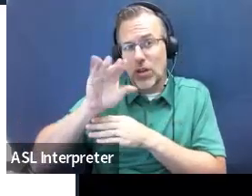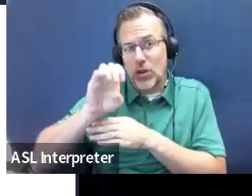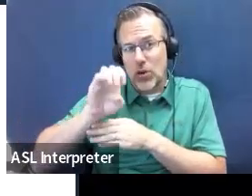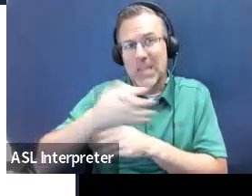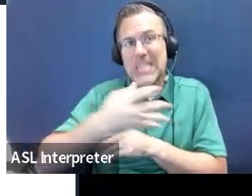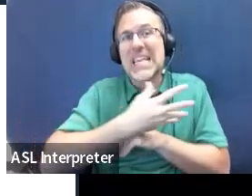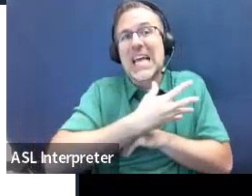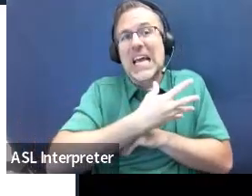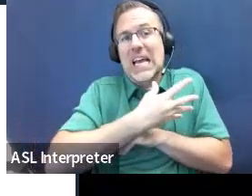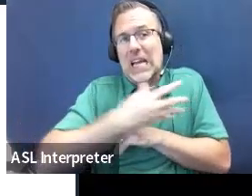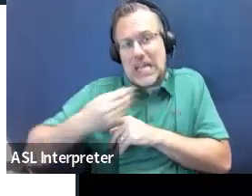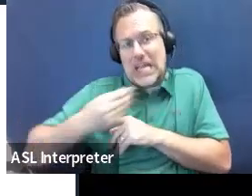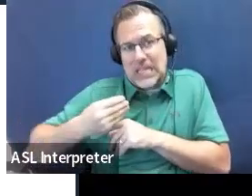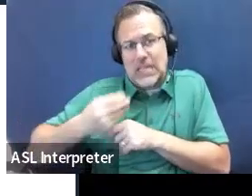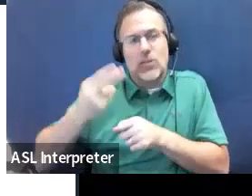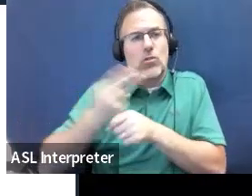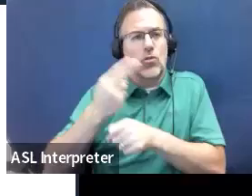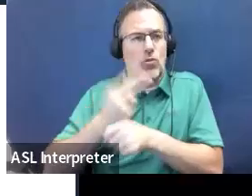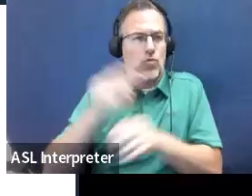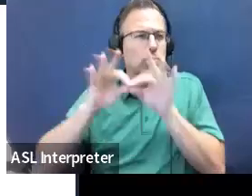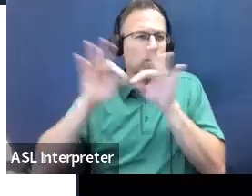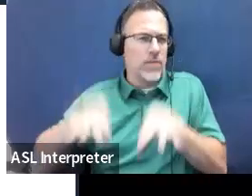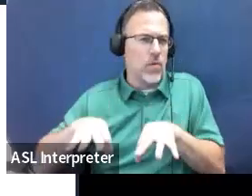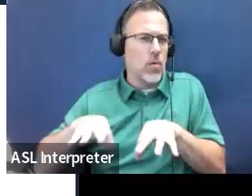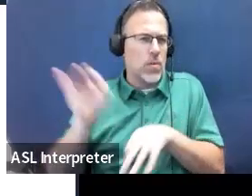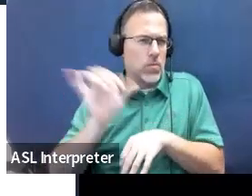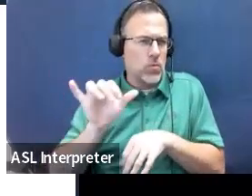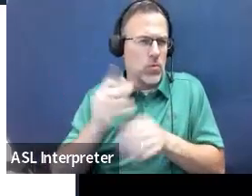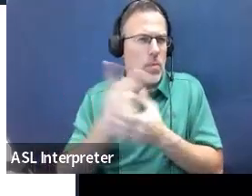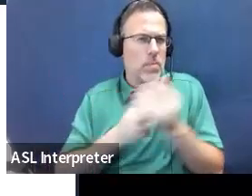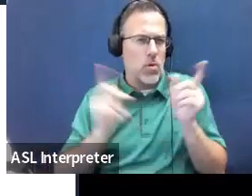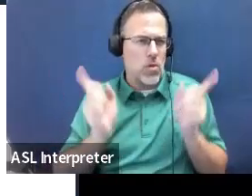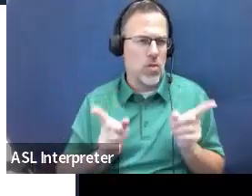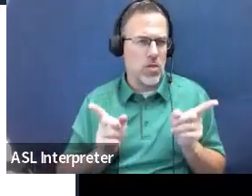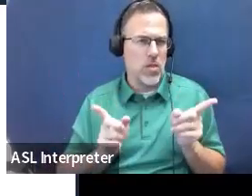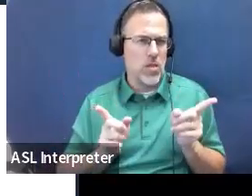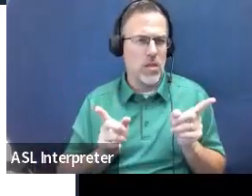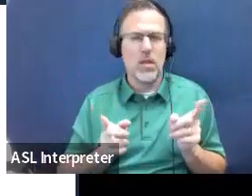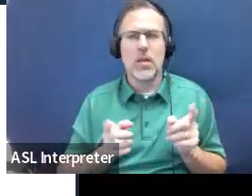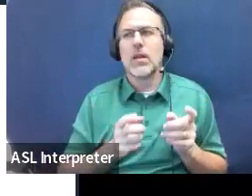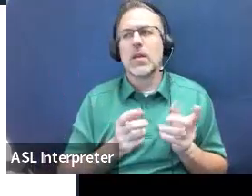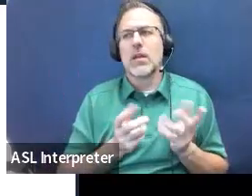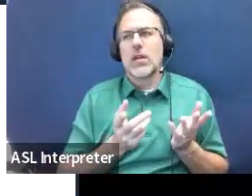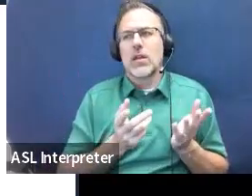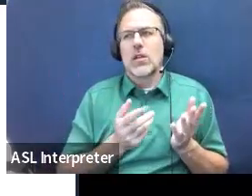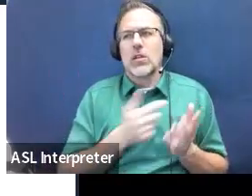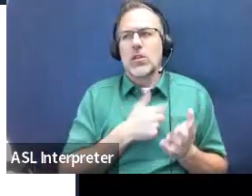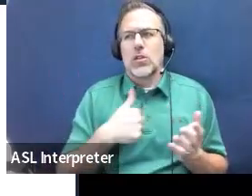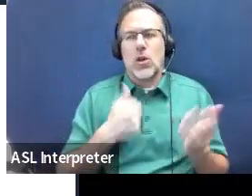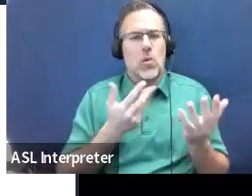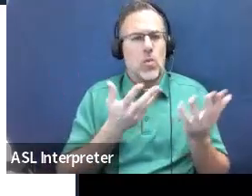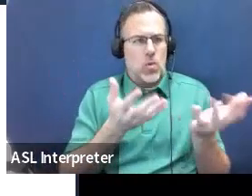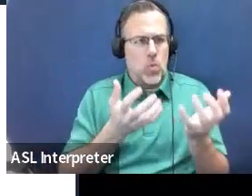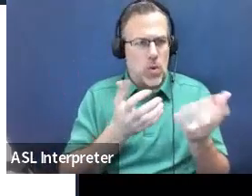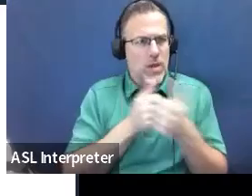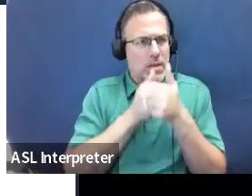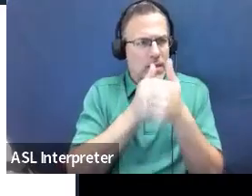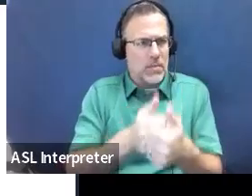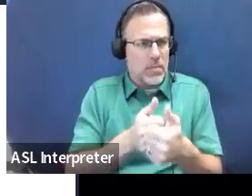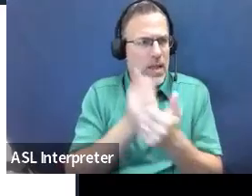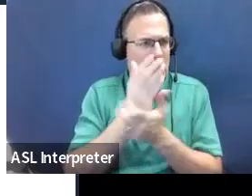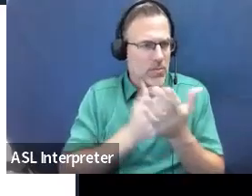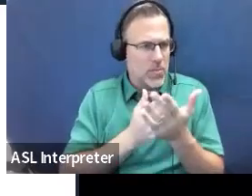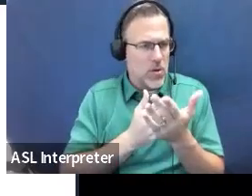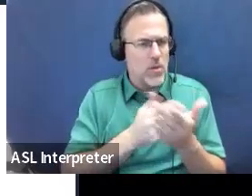available. So obviously we are looking for that compliance piece, but when we're doing our training and our PD, we